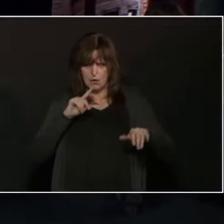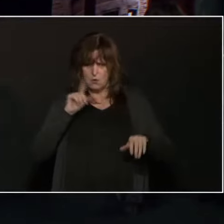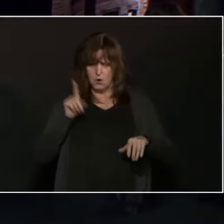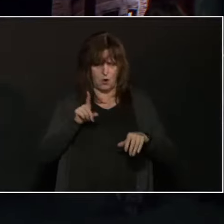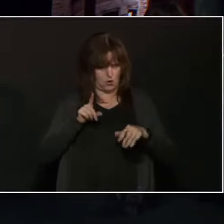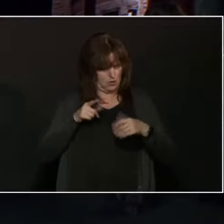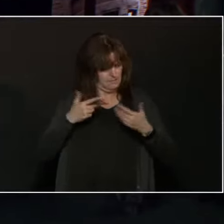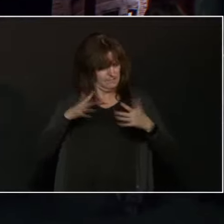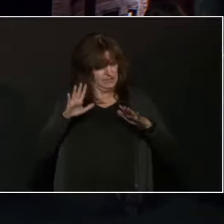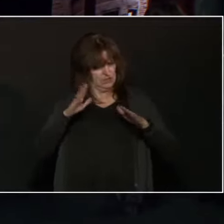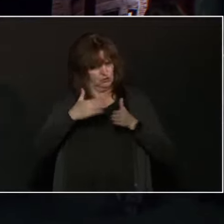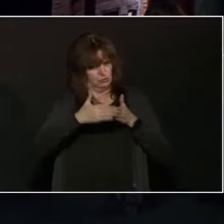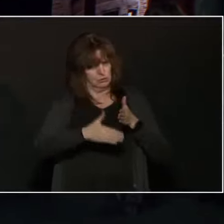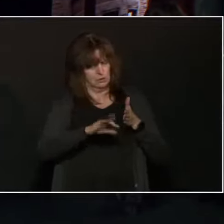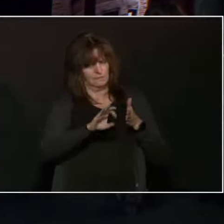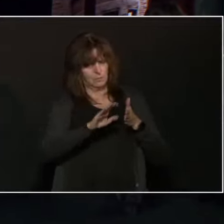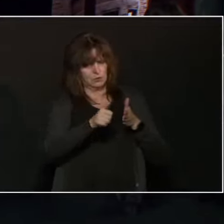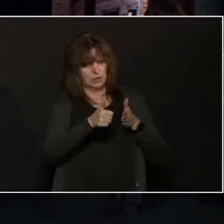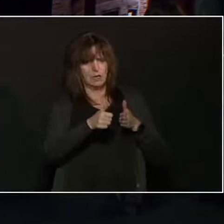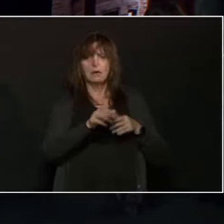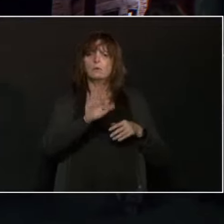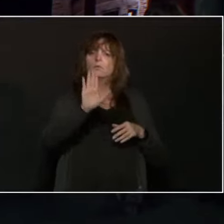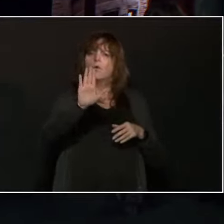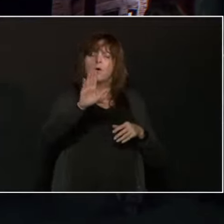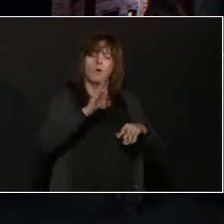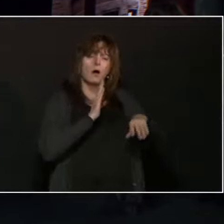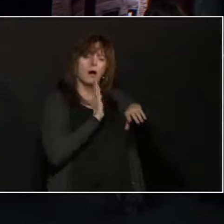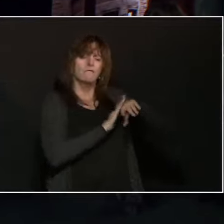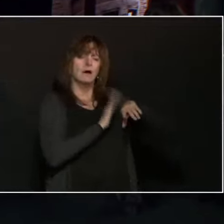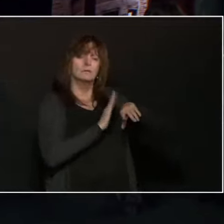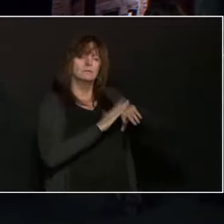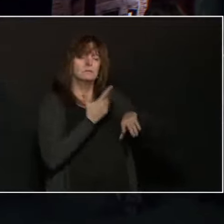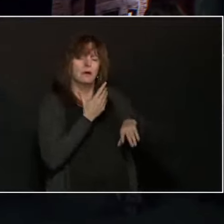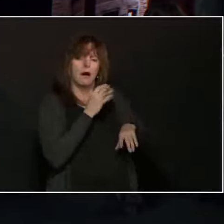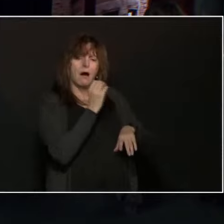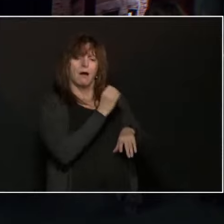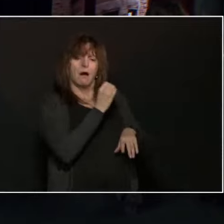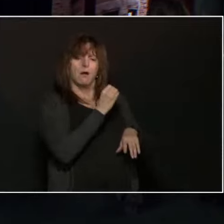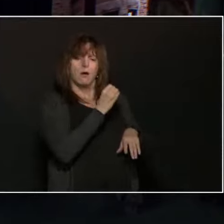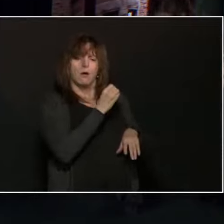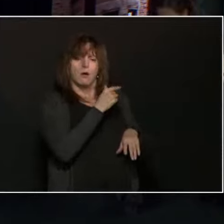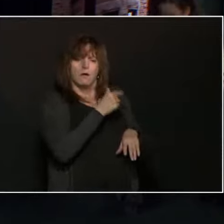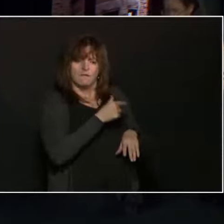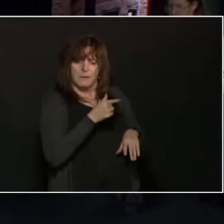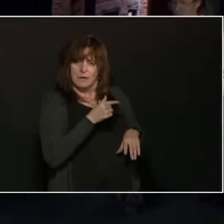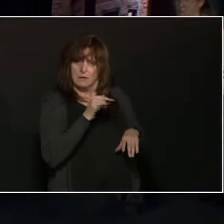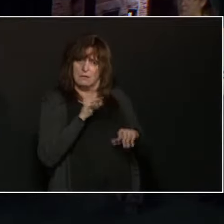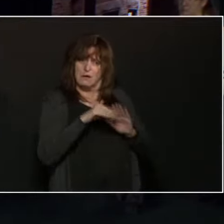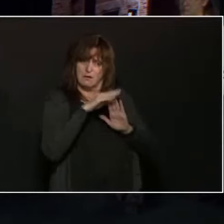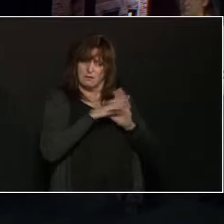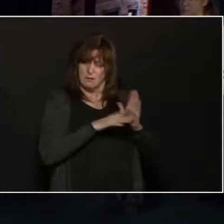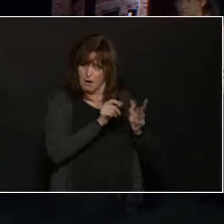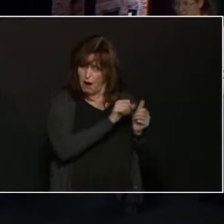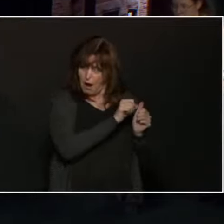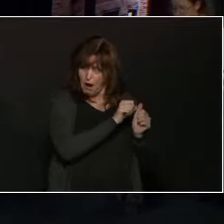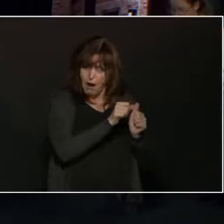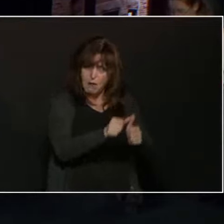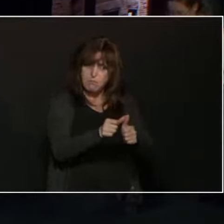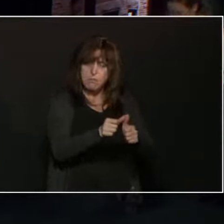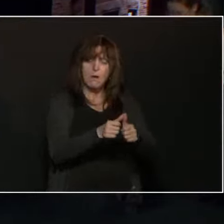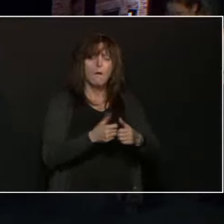the province? Is it to maintain the current public health restrictions that we have now in order for schools to return, or do you